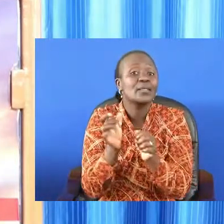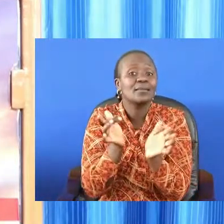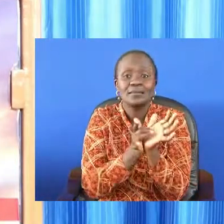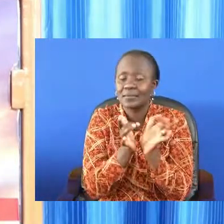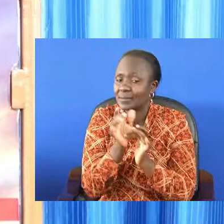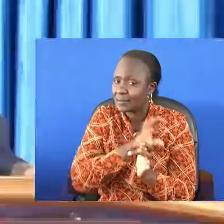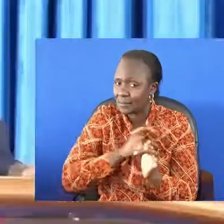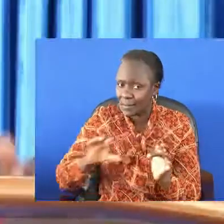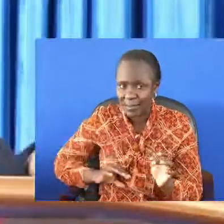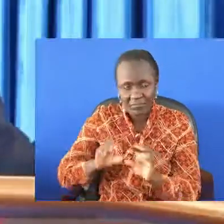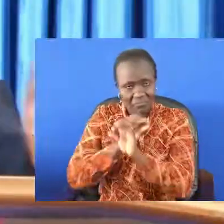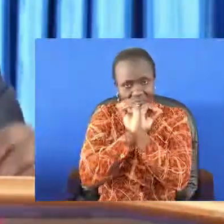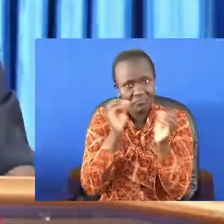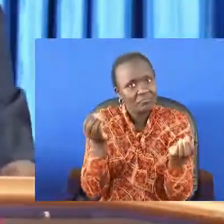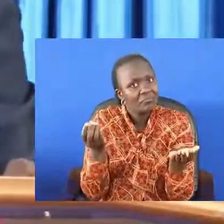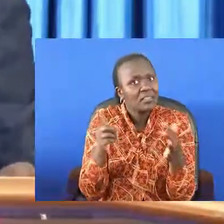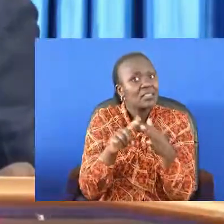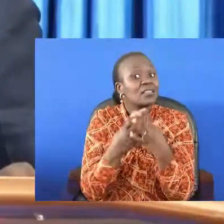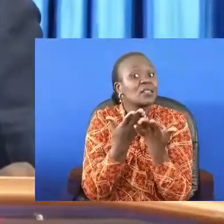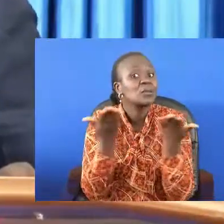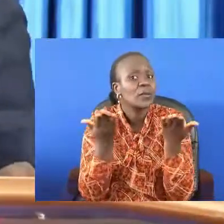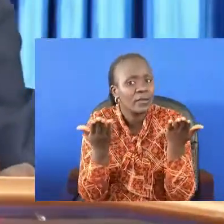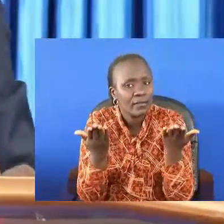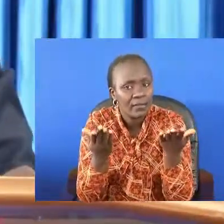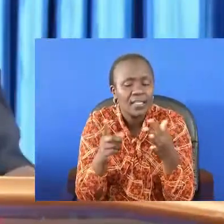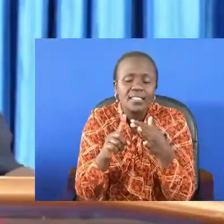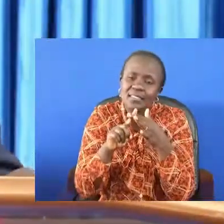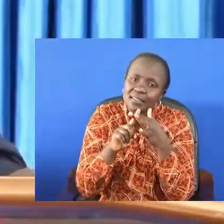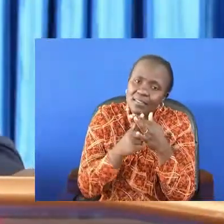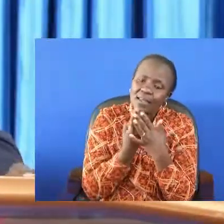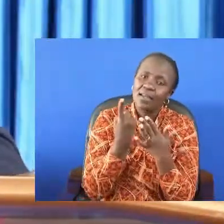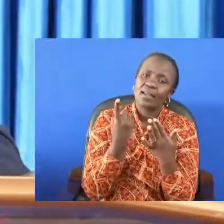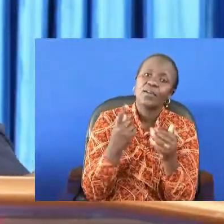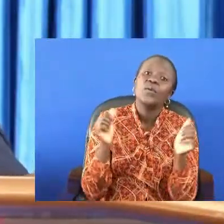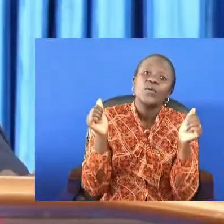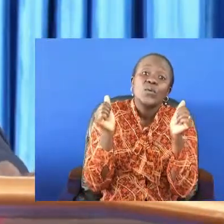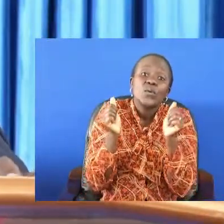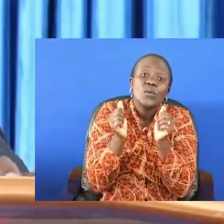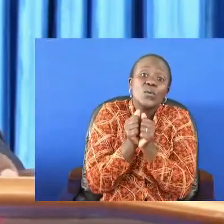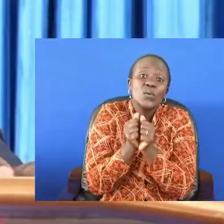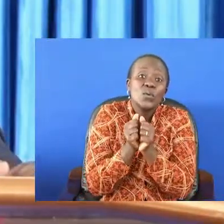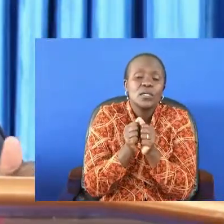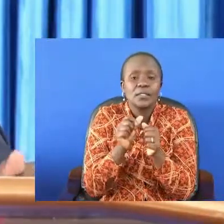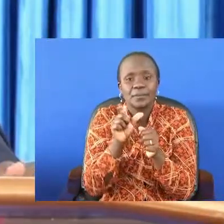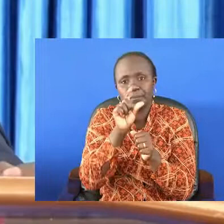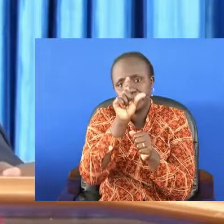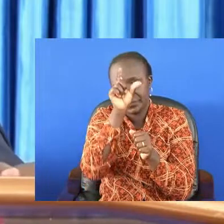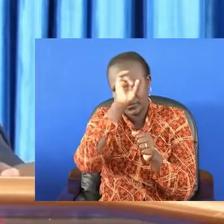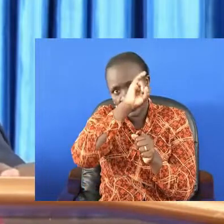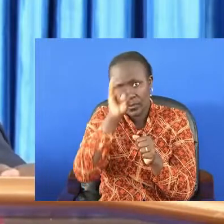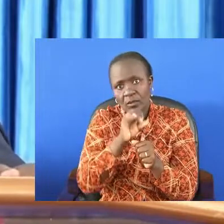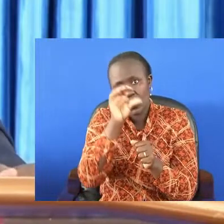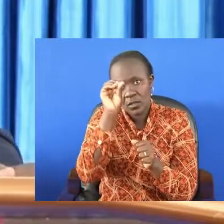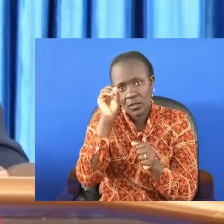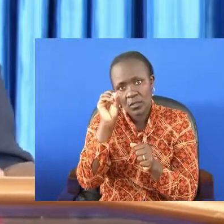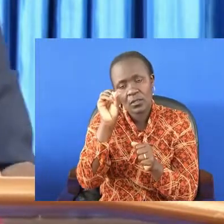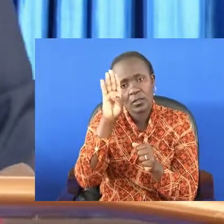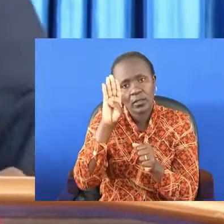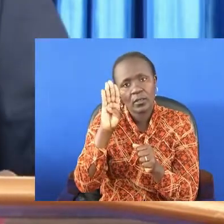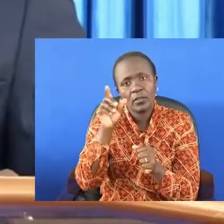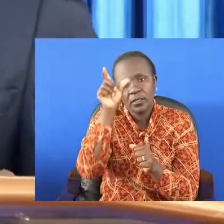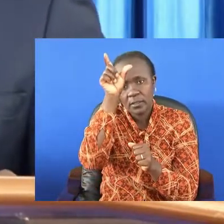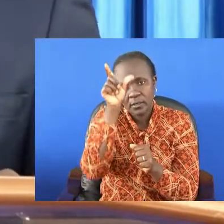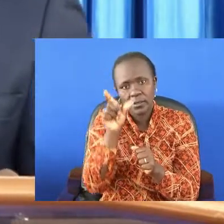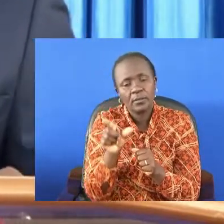Jesus Christ. Where does it begin? It begins with John 14:6. Jesus